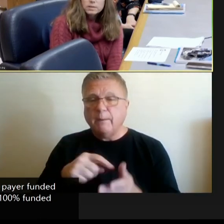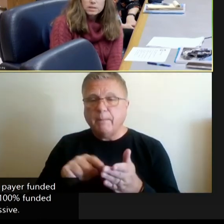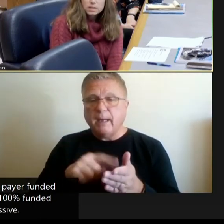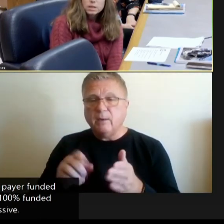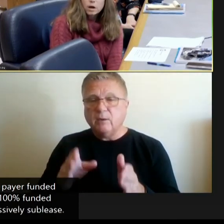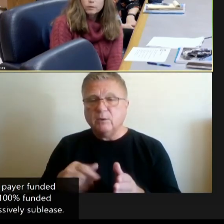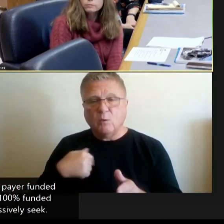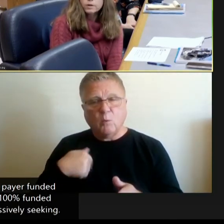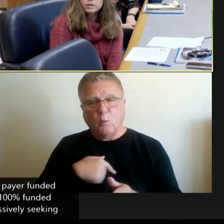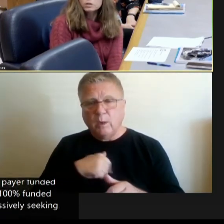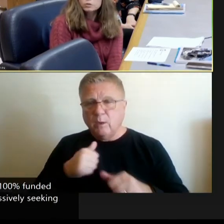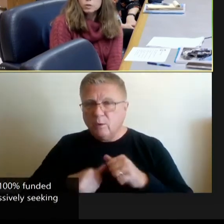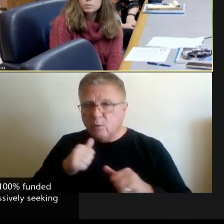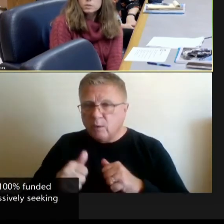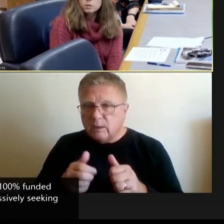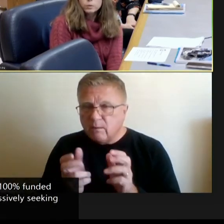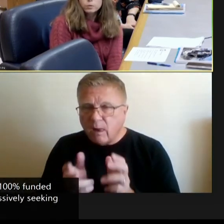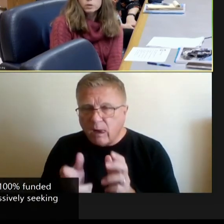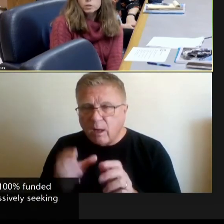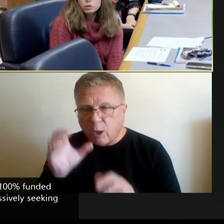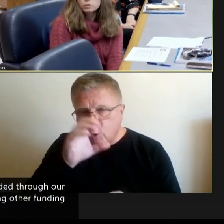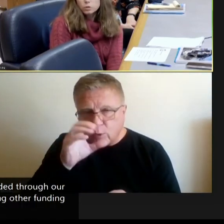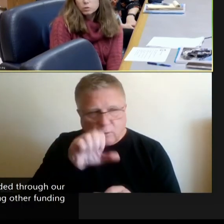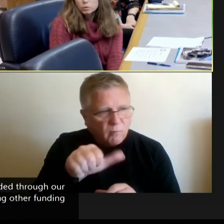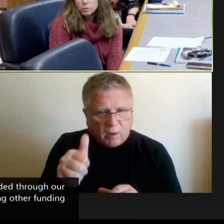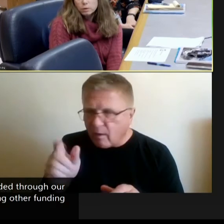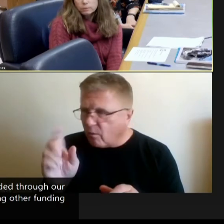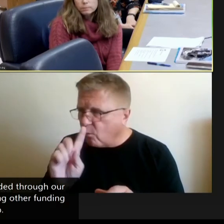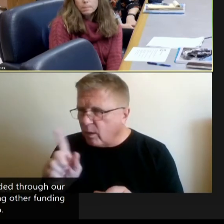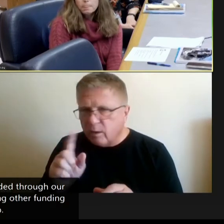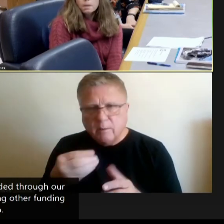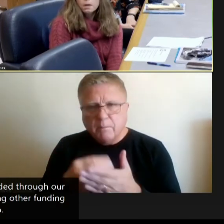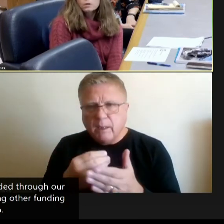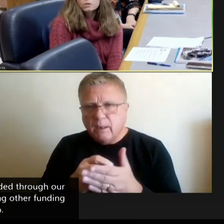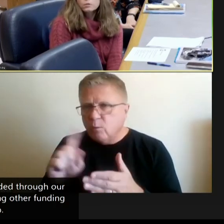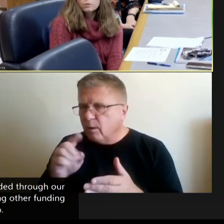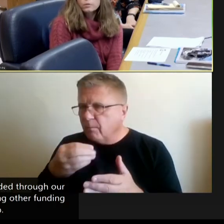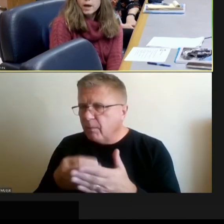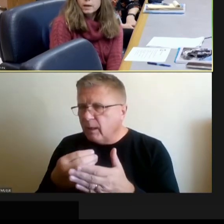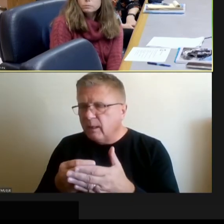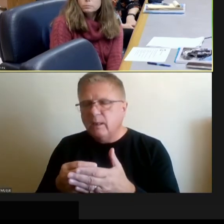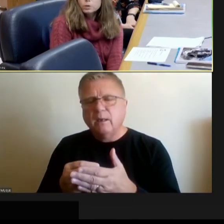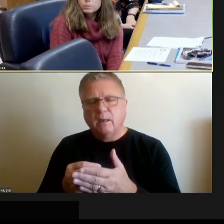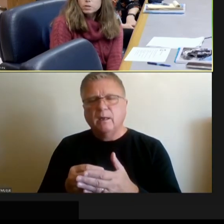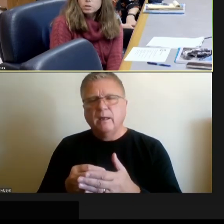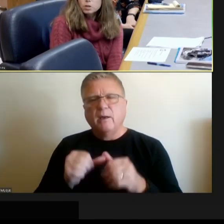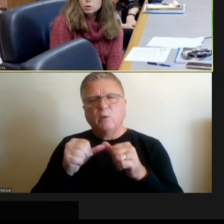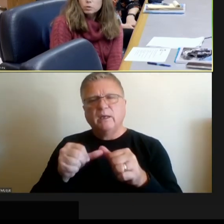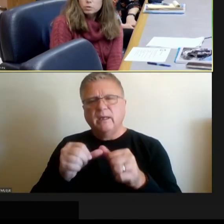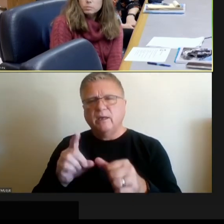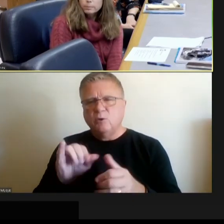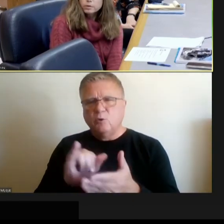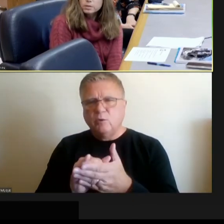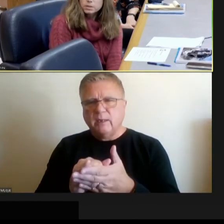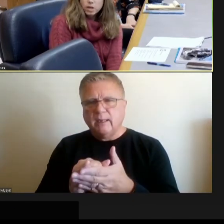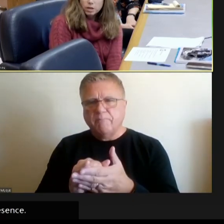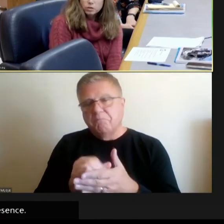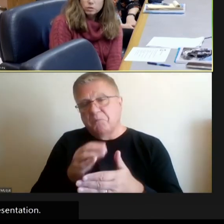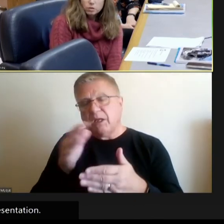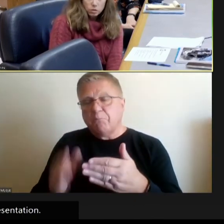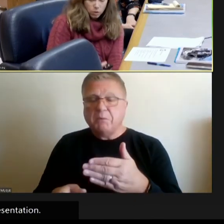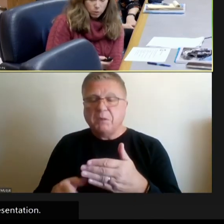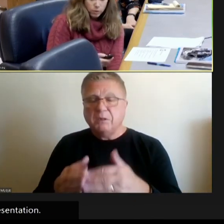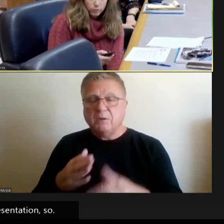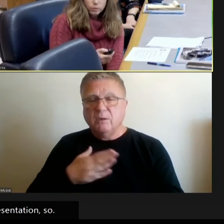aggressively seeking other funding streams, and we will continue to do so. So that pretty much concludes my